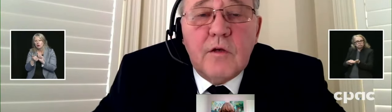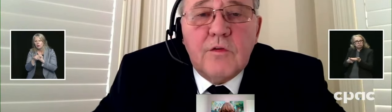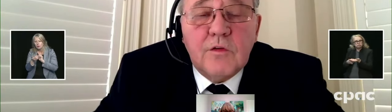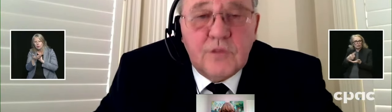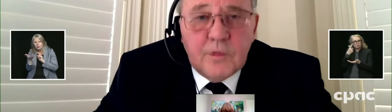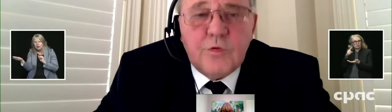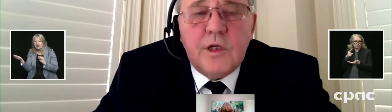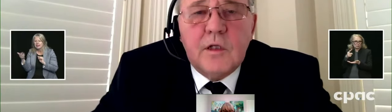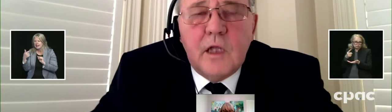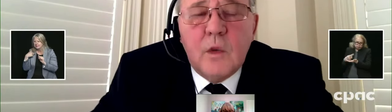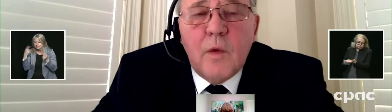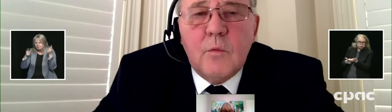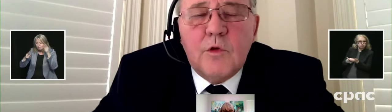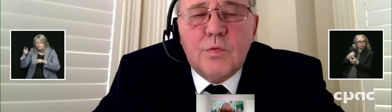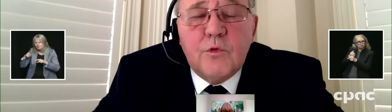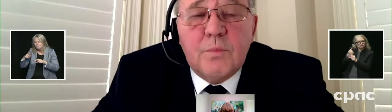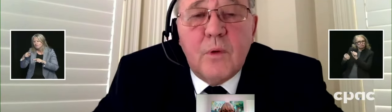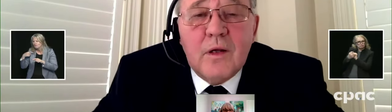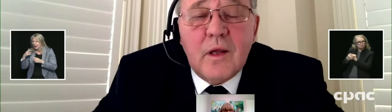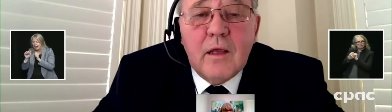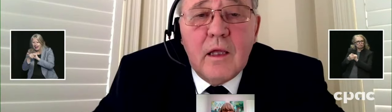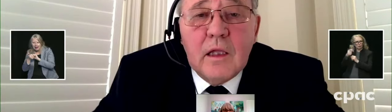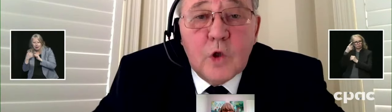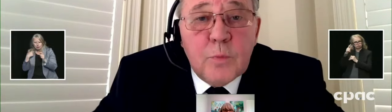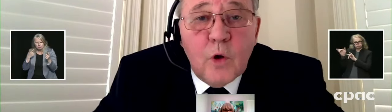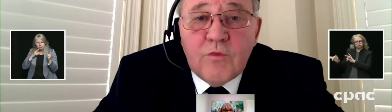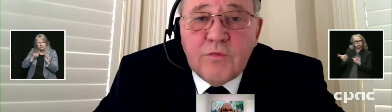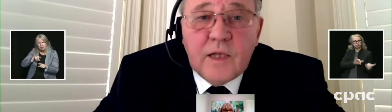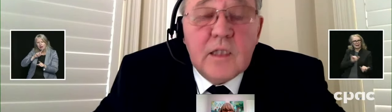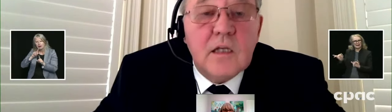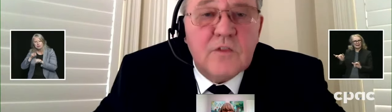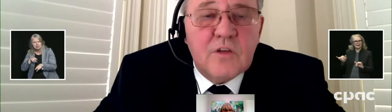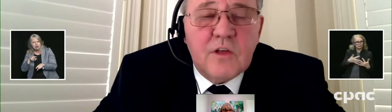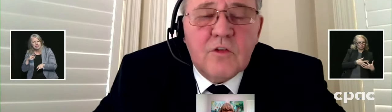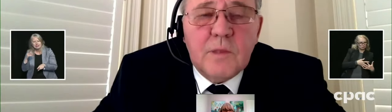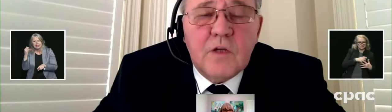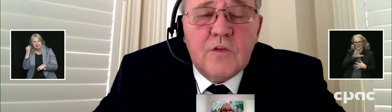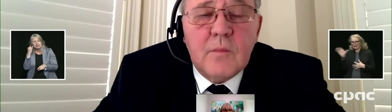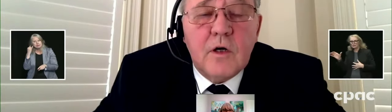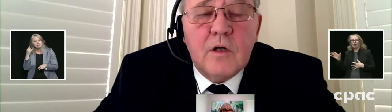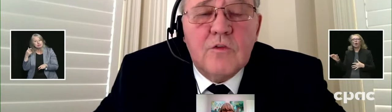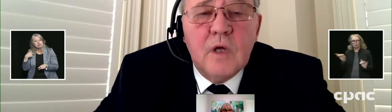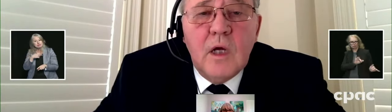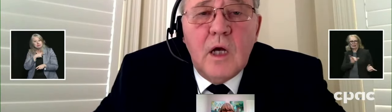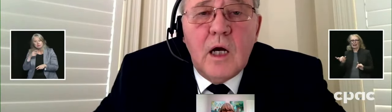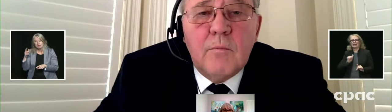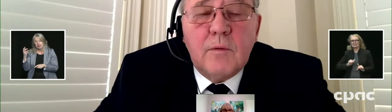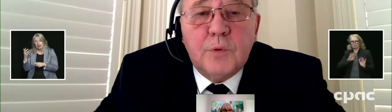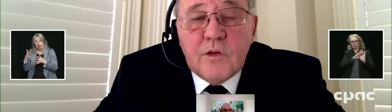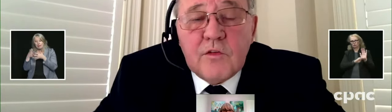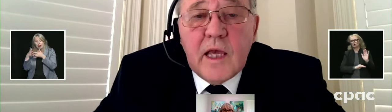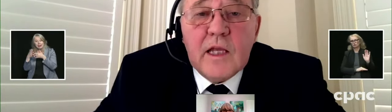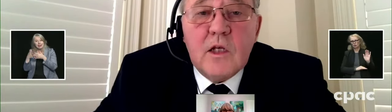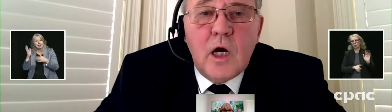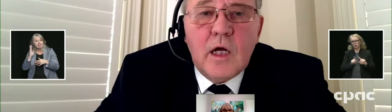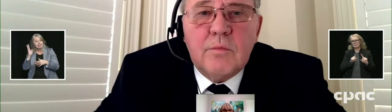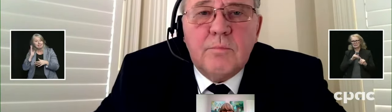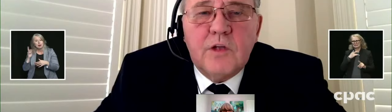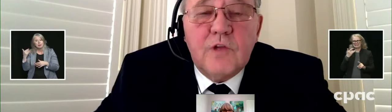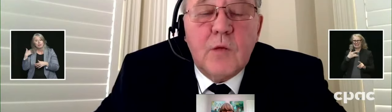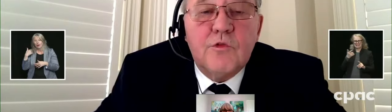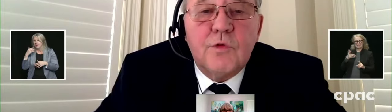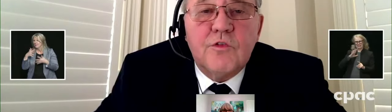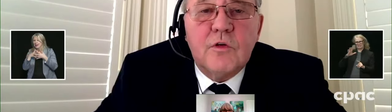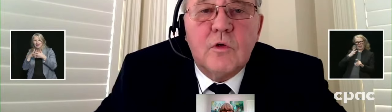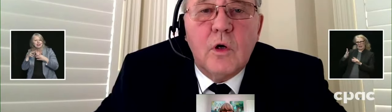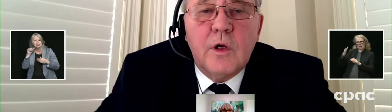create symmetry in the way in which we respond. A loophole, frankly, does exist because the Americans previously had not placed